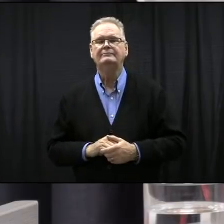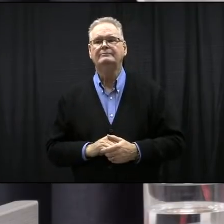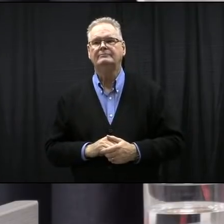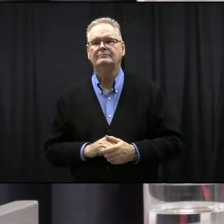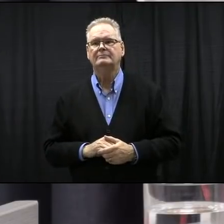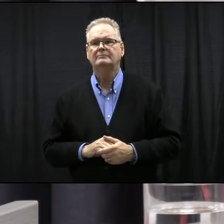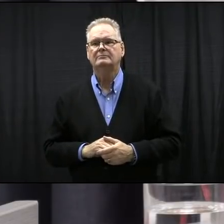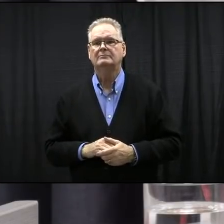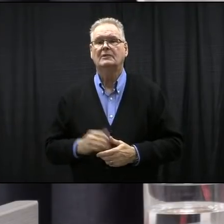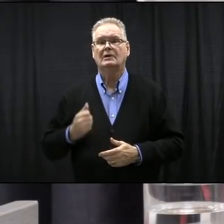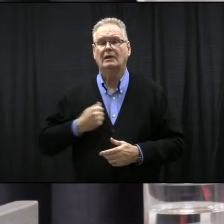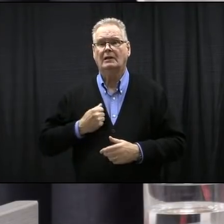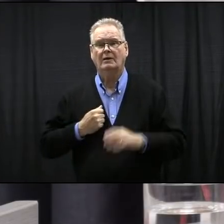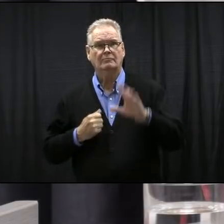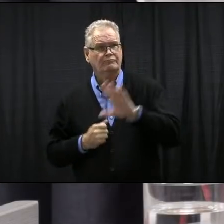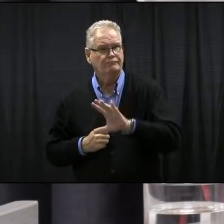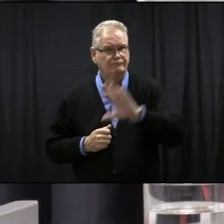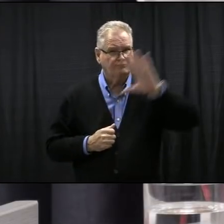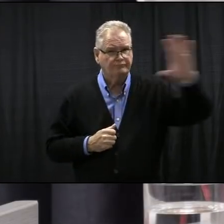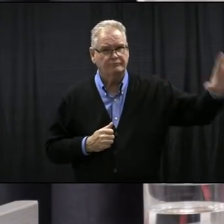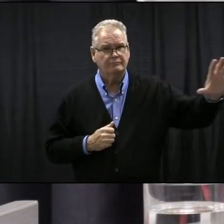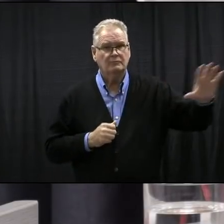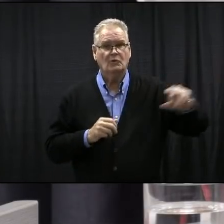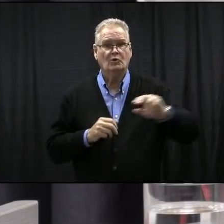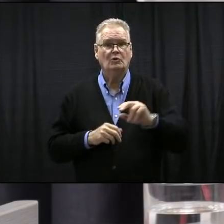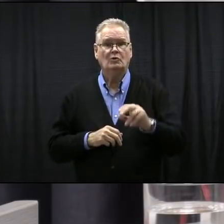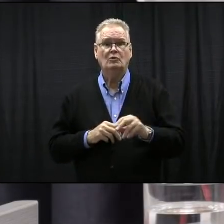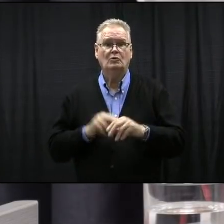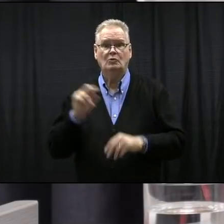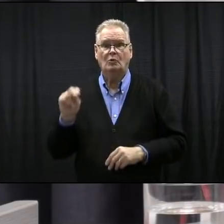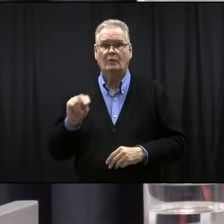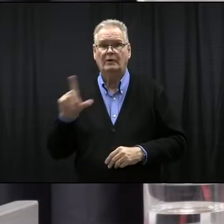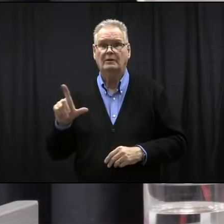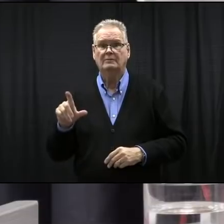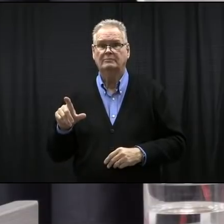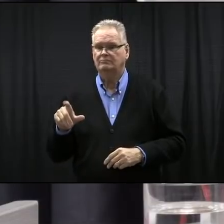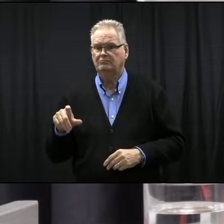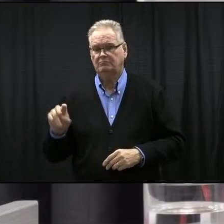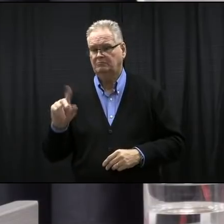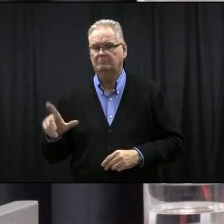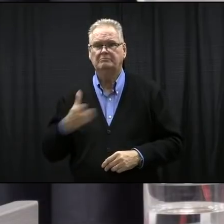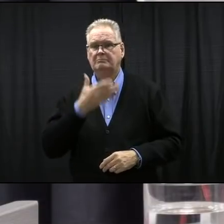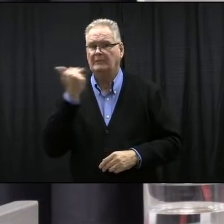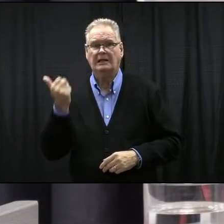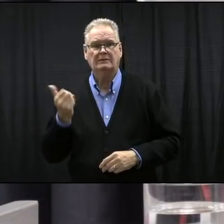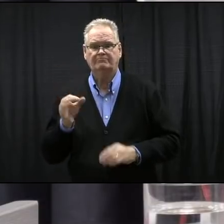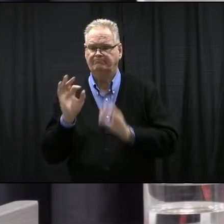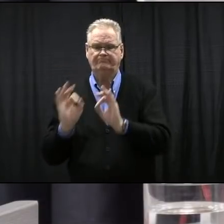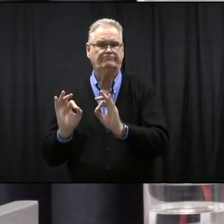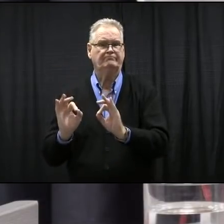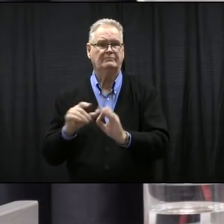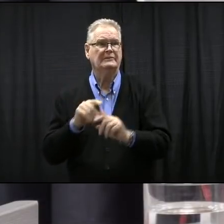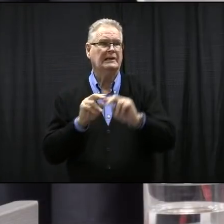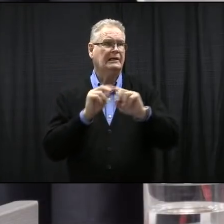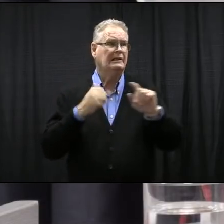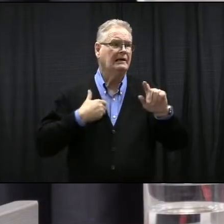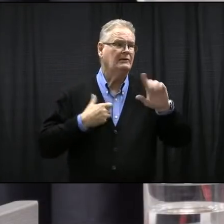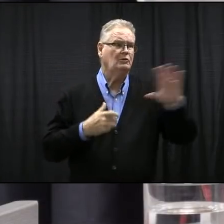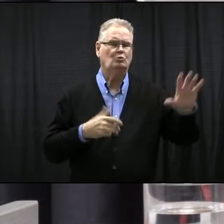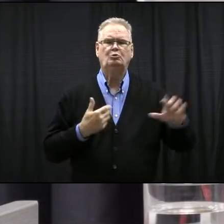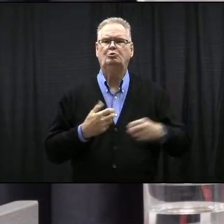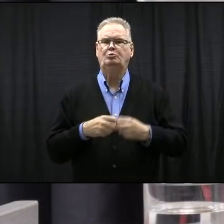an adult vaccination campaign in this province that has gone anywhere near as high as the current set of